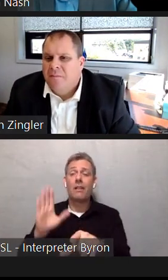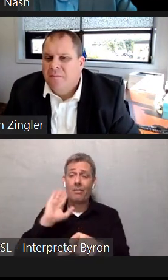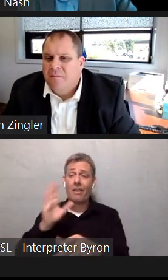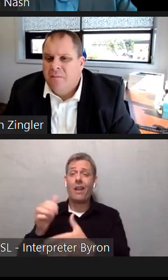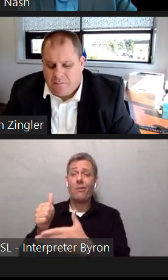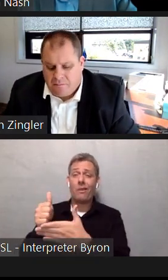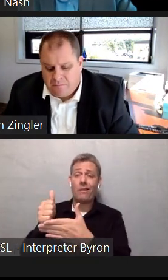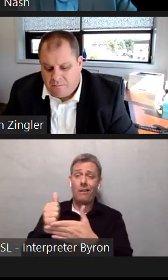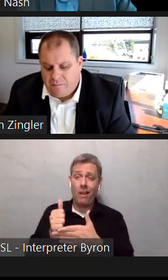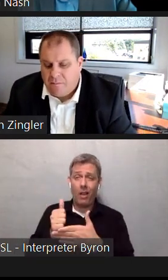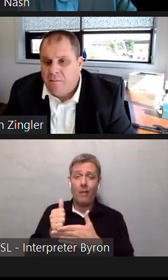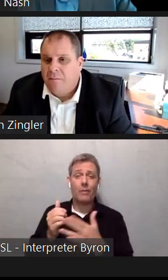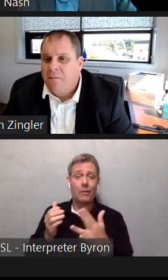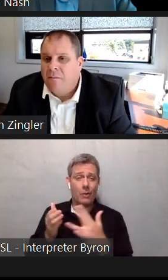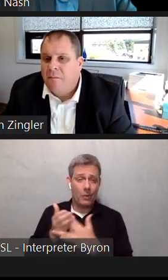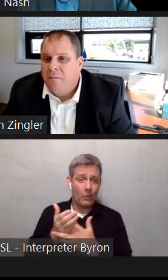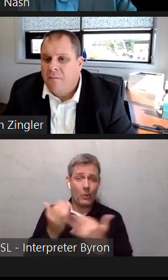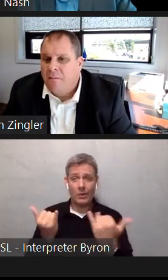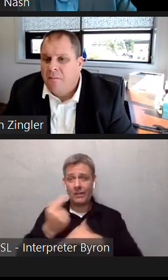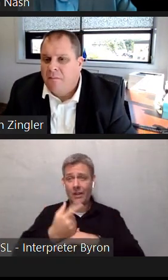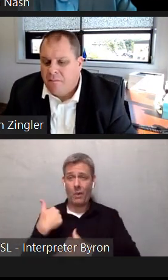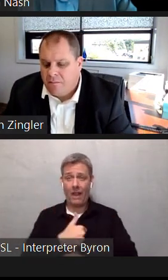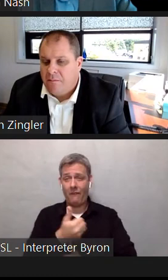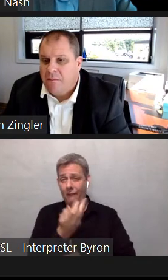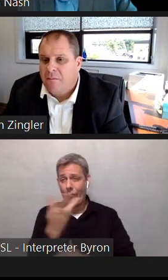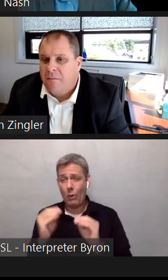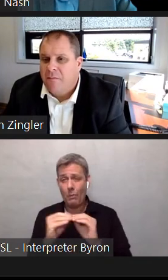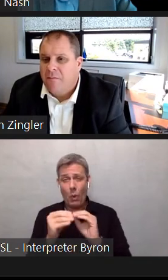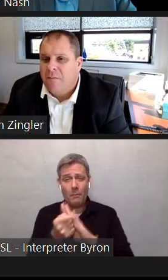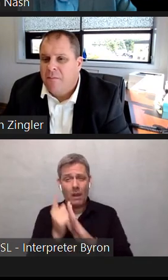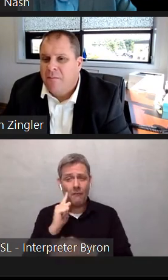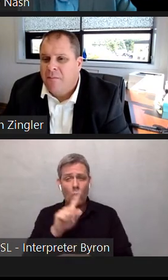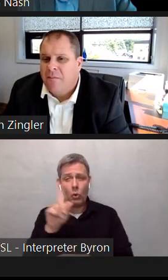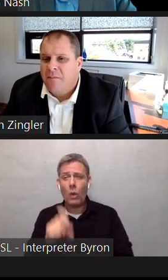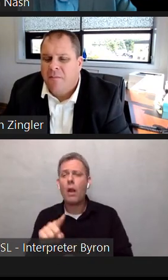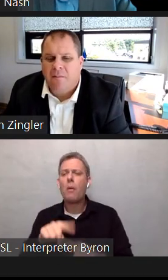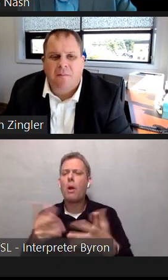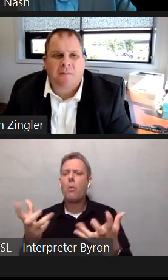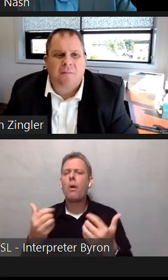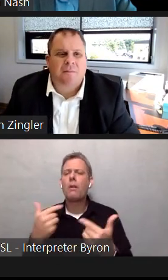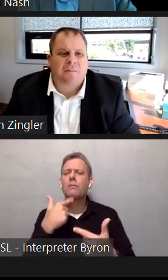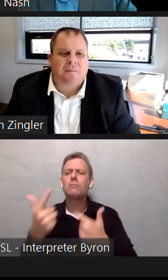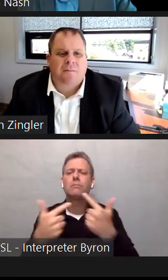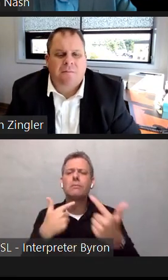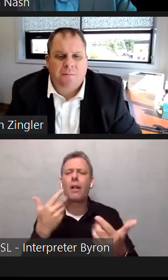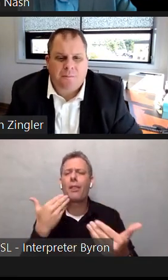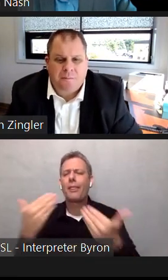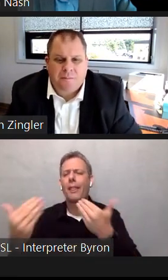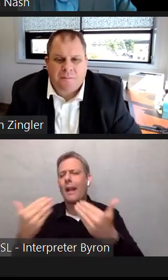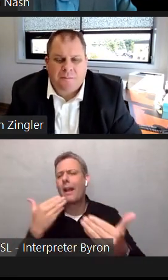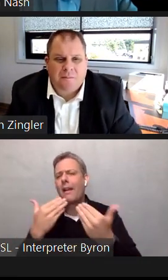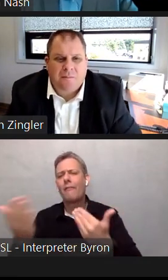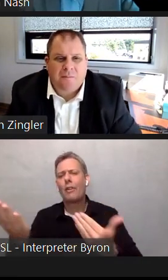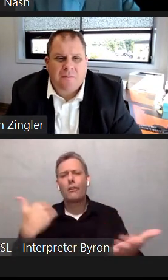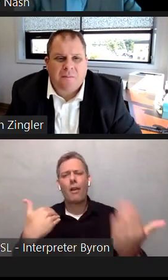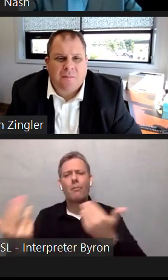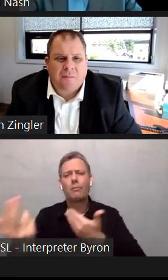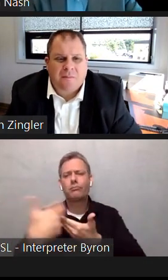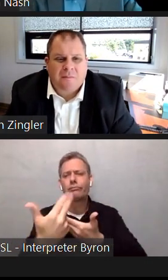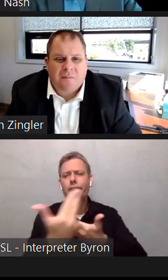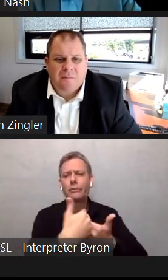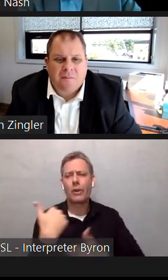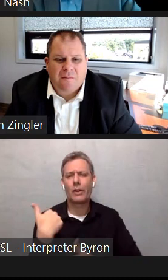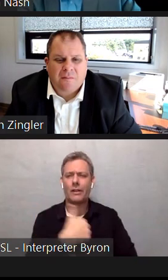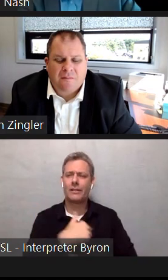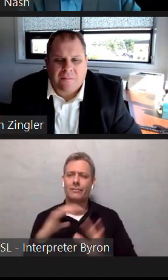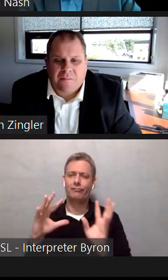our tour from today. We've got a few more minutes for questions, but we wanted to thank everybody for coming to our session